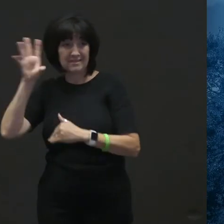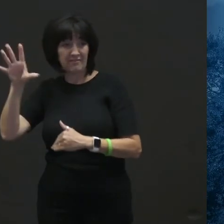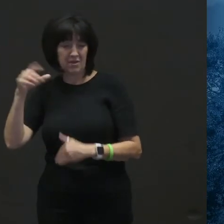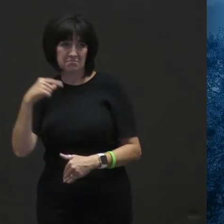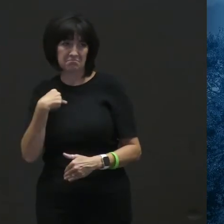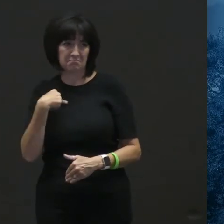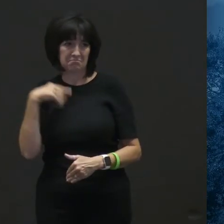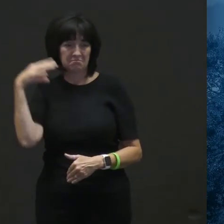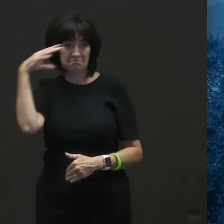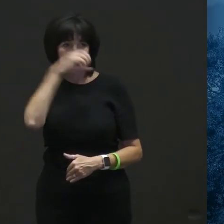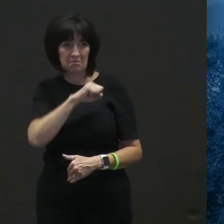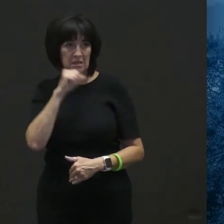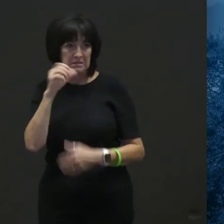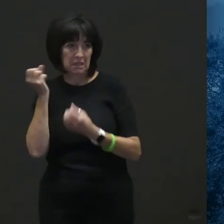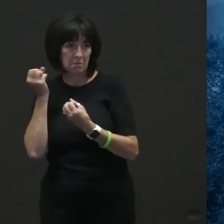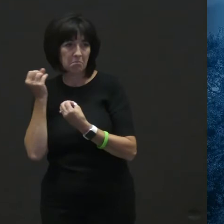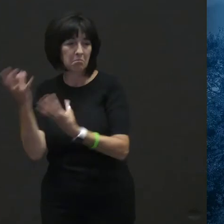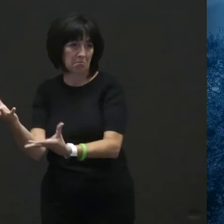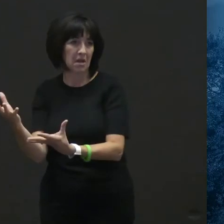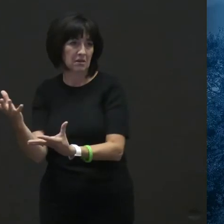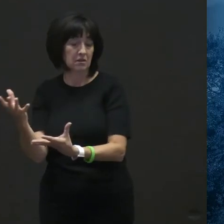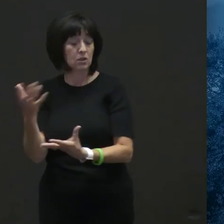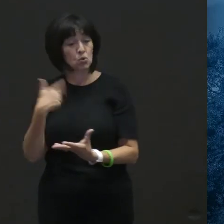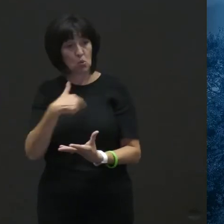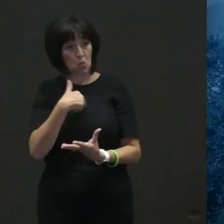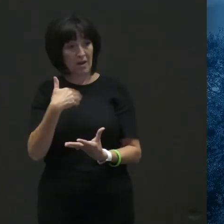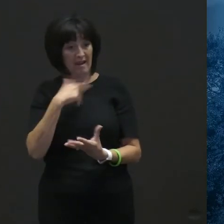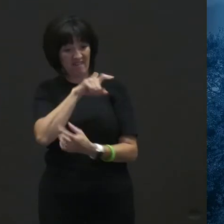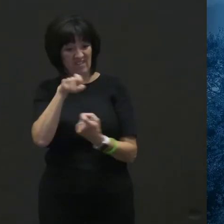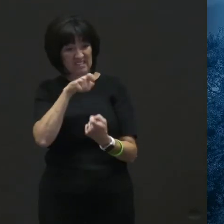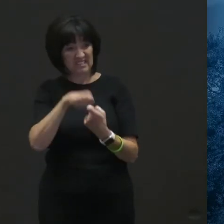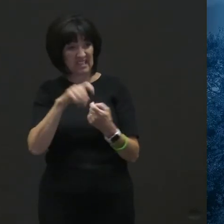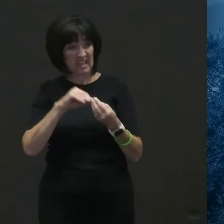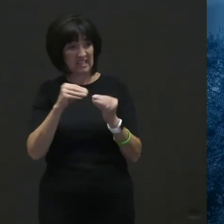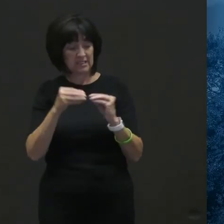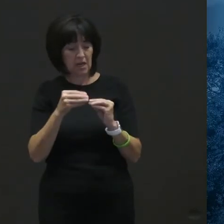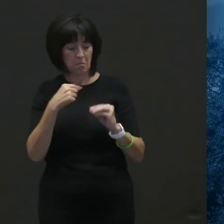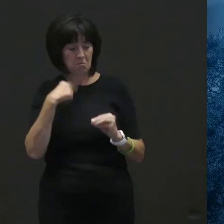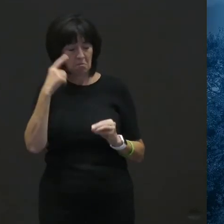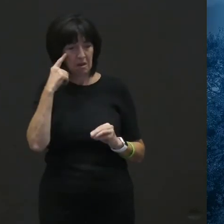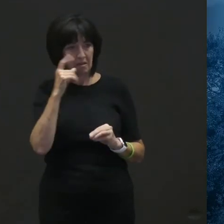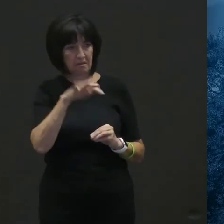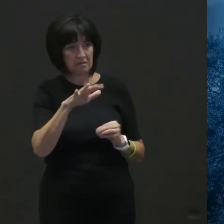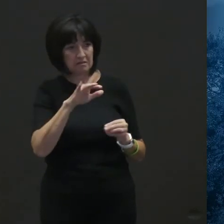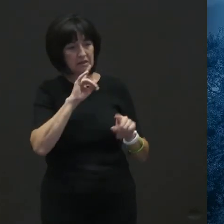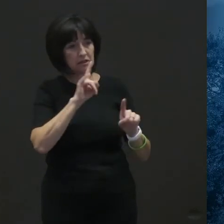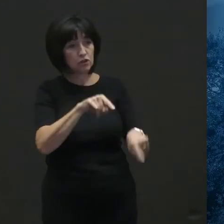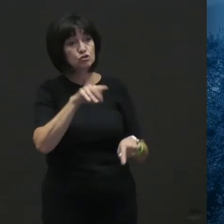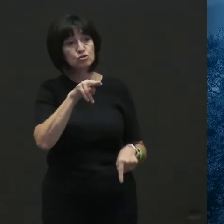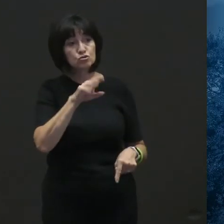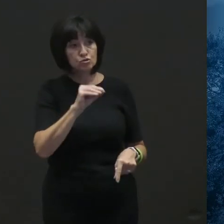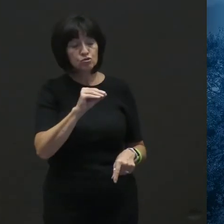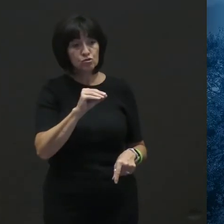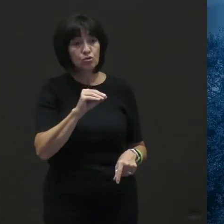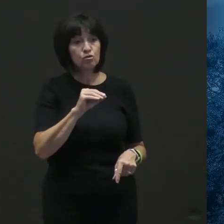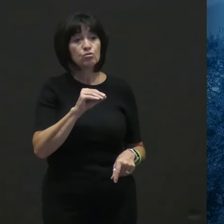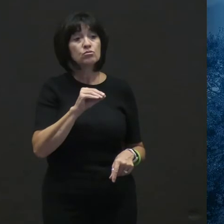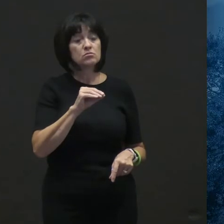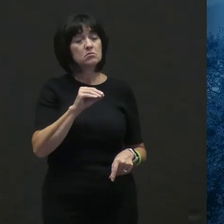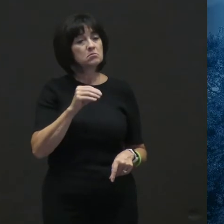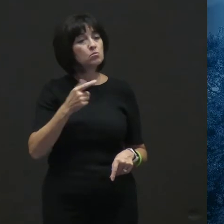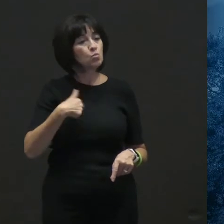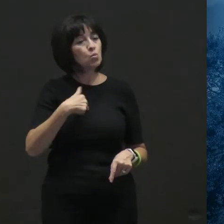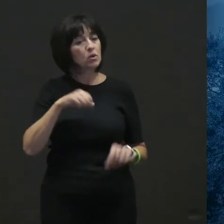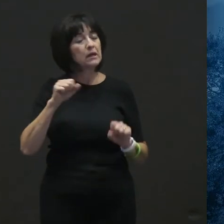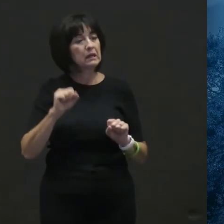we have the exact number? I think the answer is no, but I think we can characterize the effect by